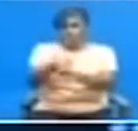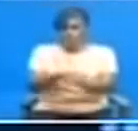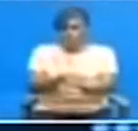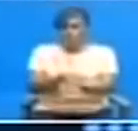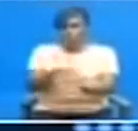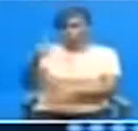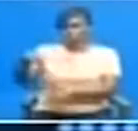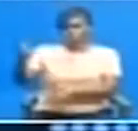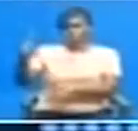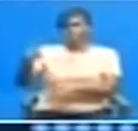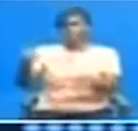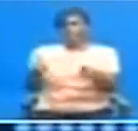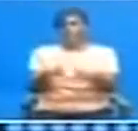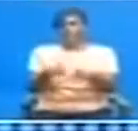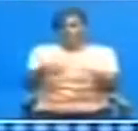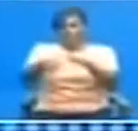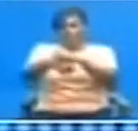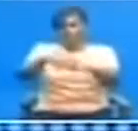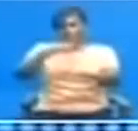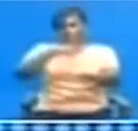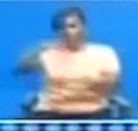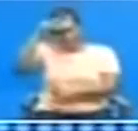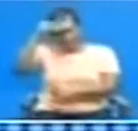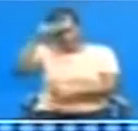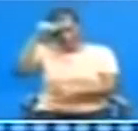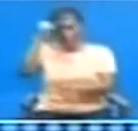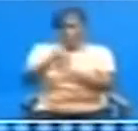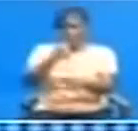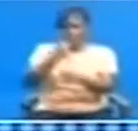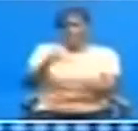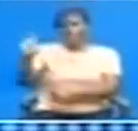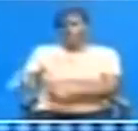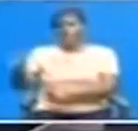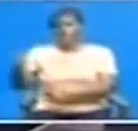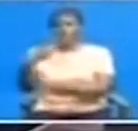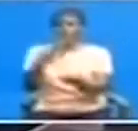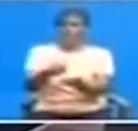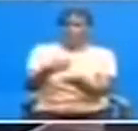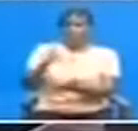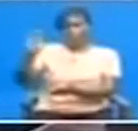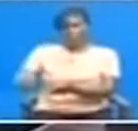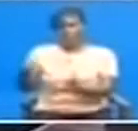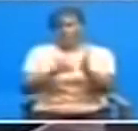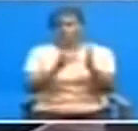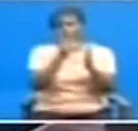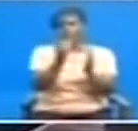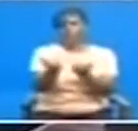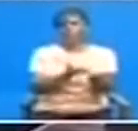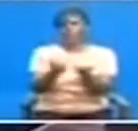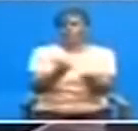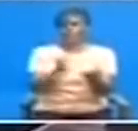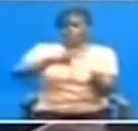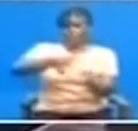However, scores in health and primary education, labor market efficiency, financial market development, business